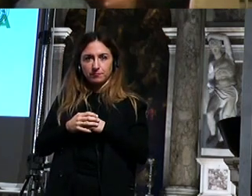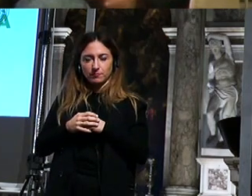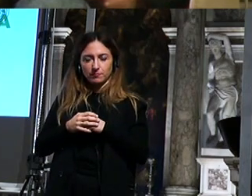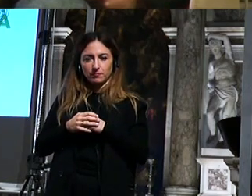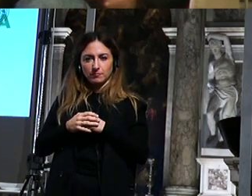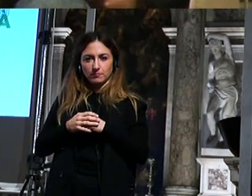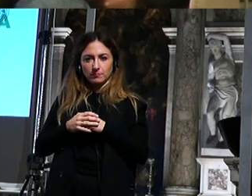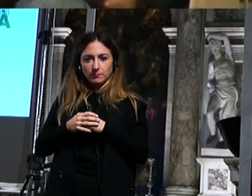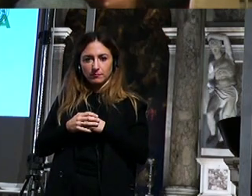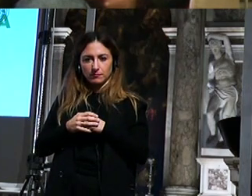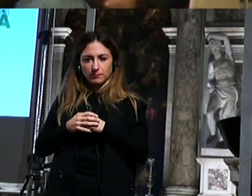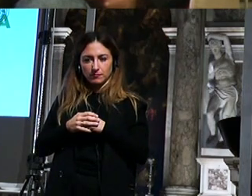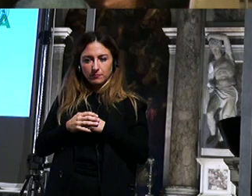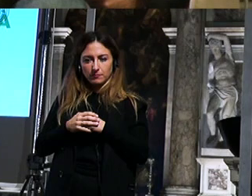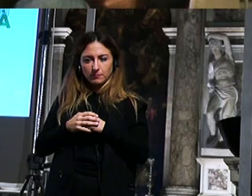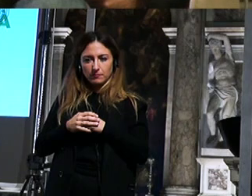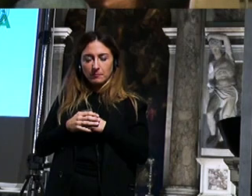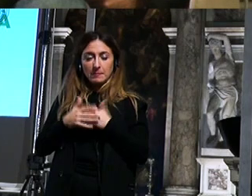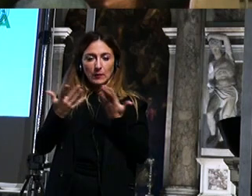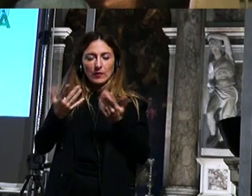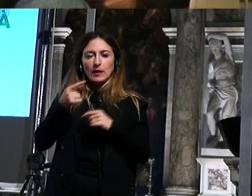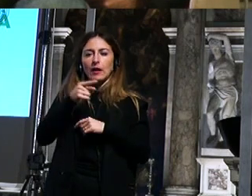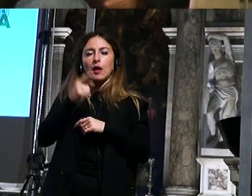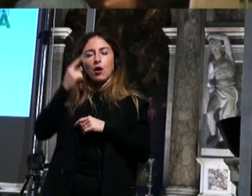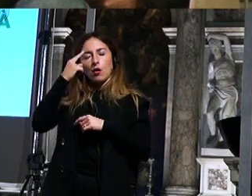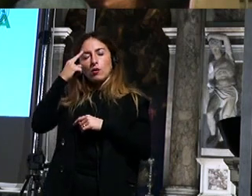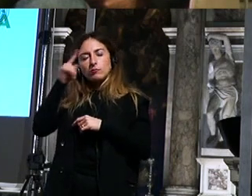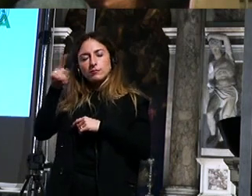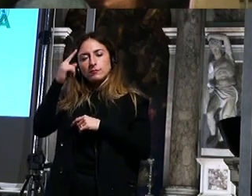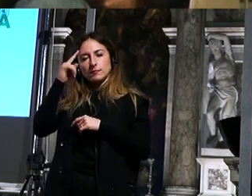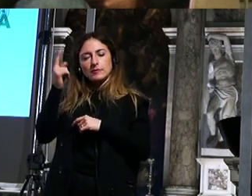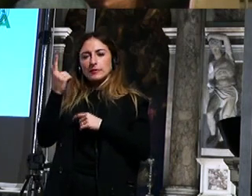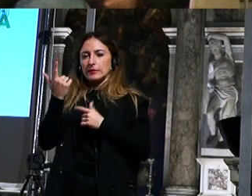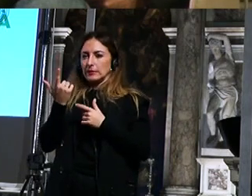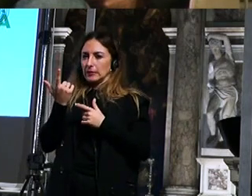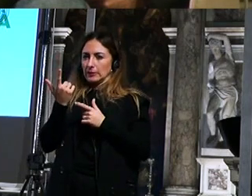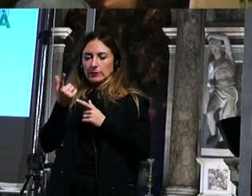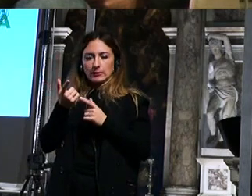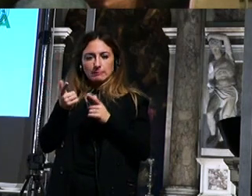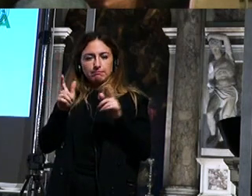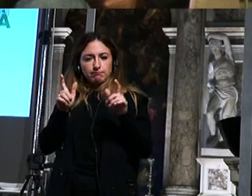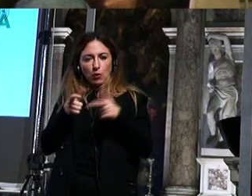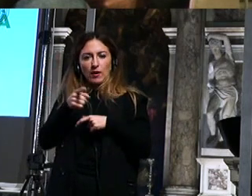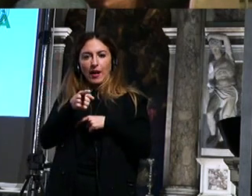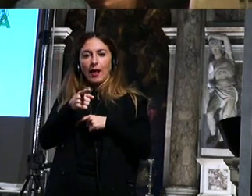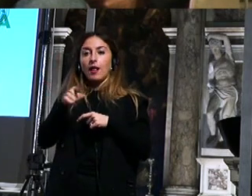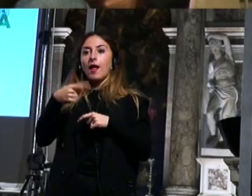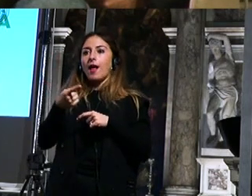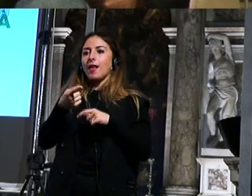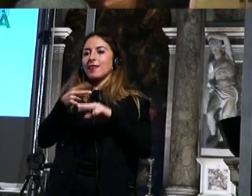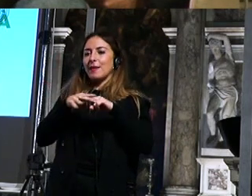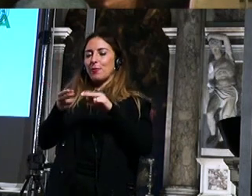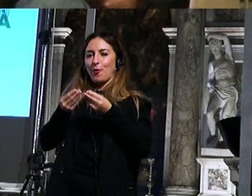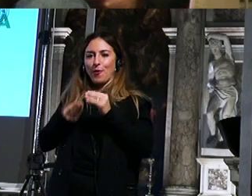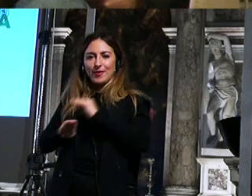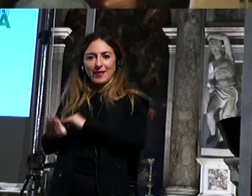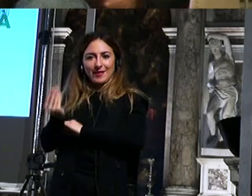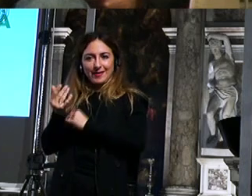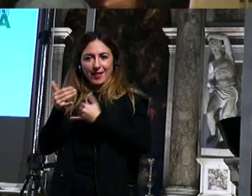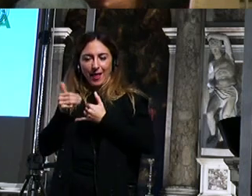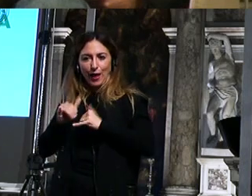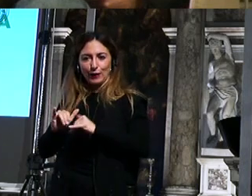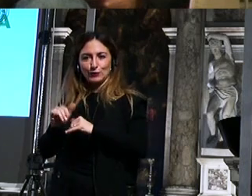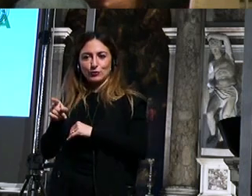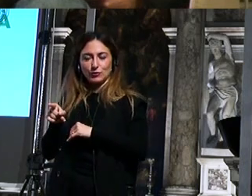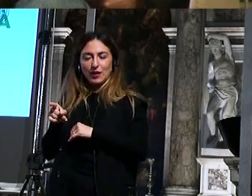clearly paralyzed him. And now this grandson has been born, and this grandson comes from